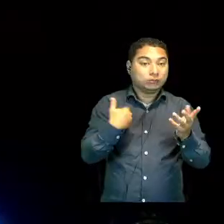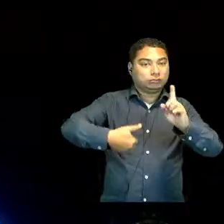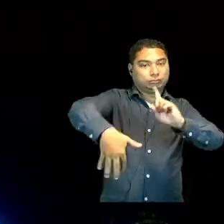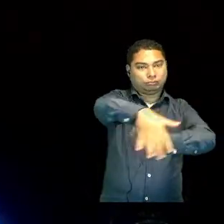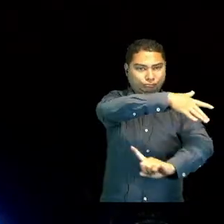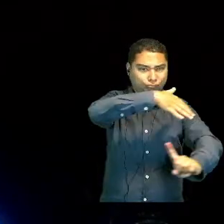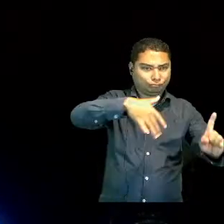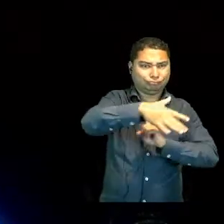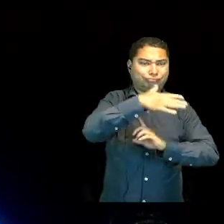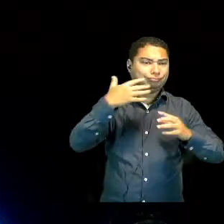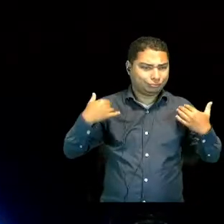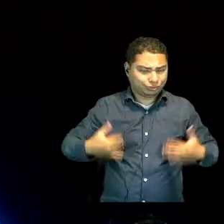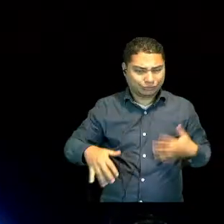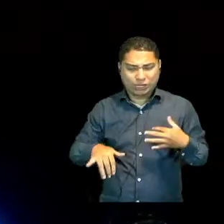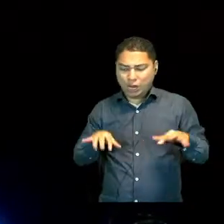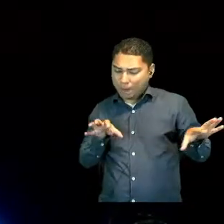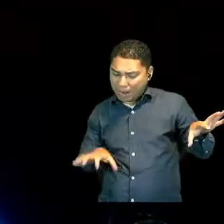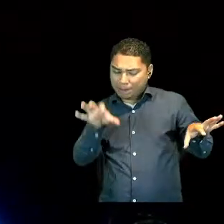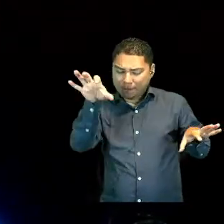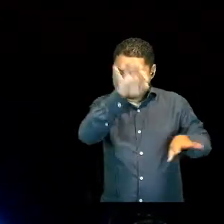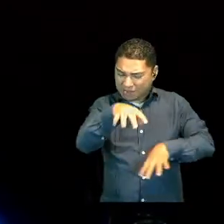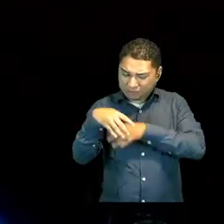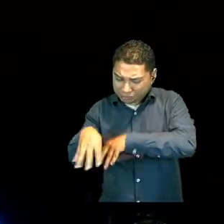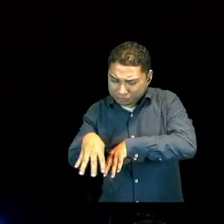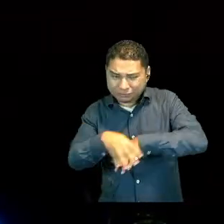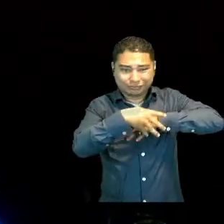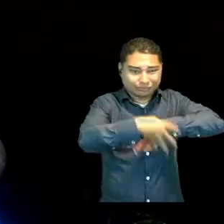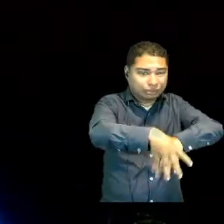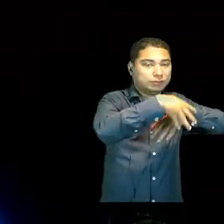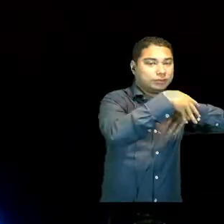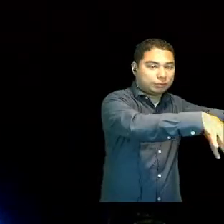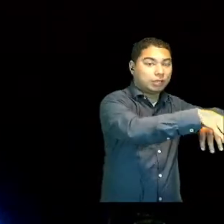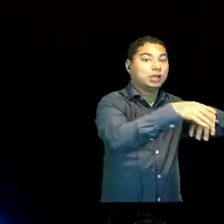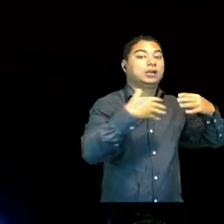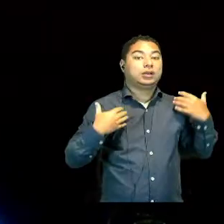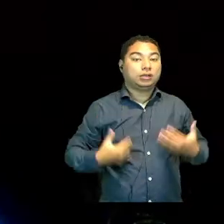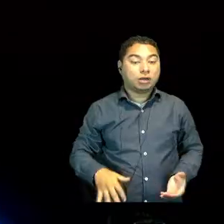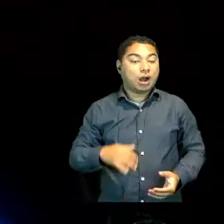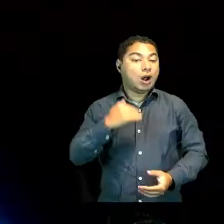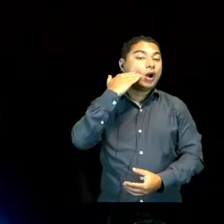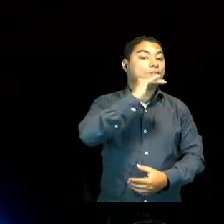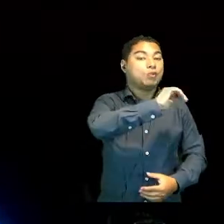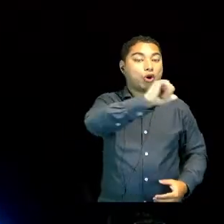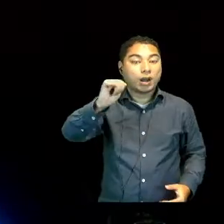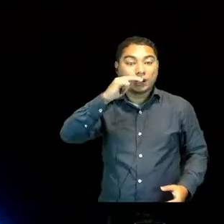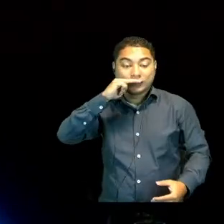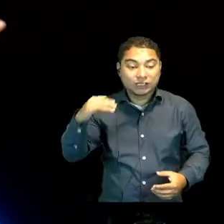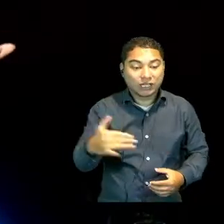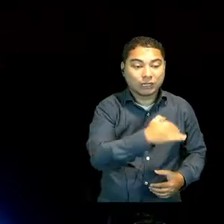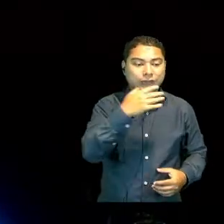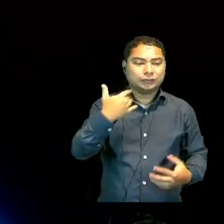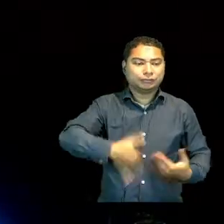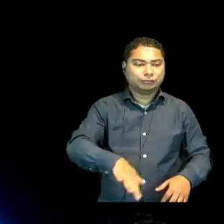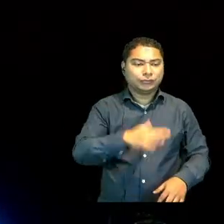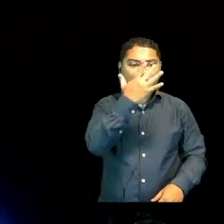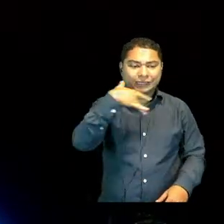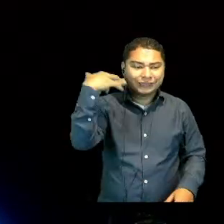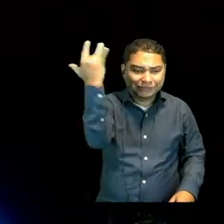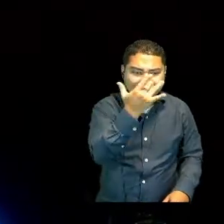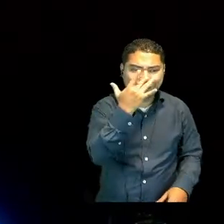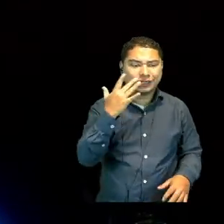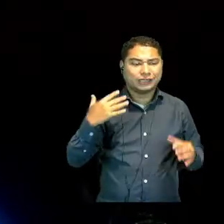This is why black women and girls matter. This is why we are observing